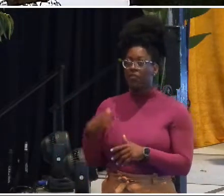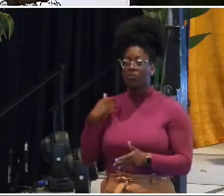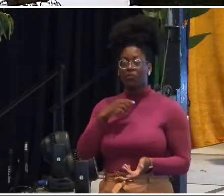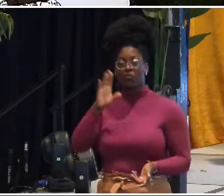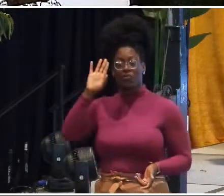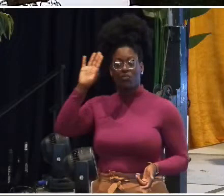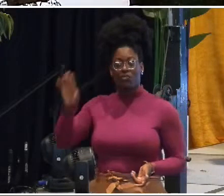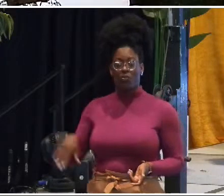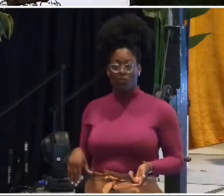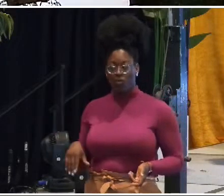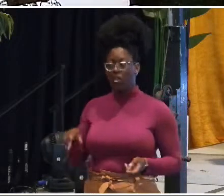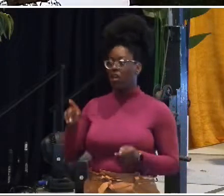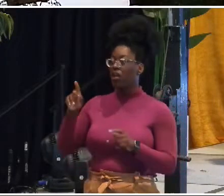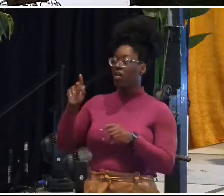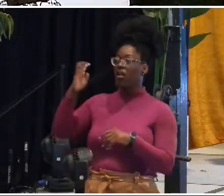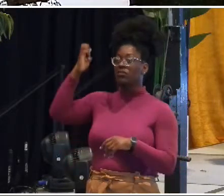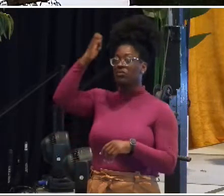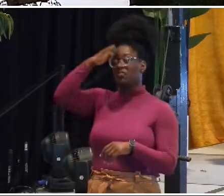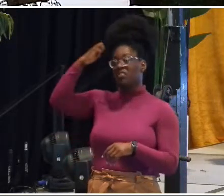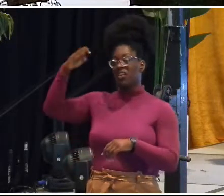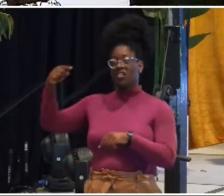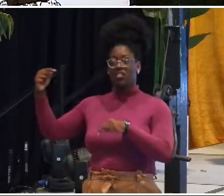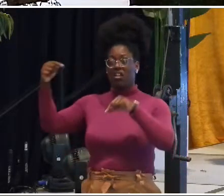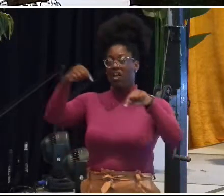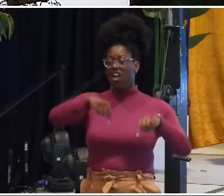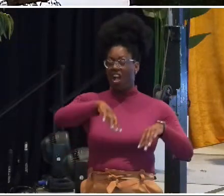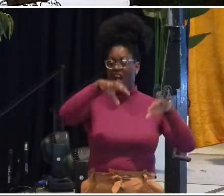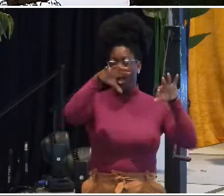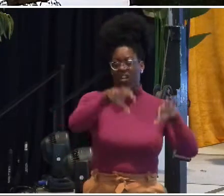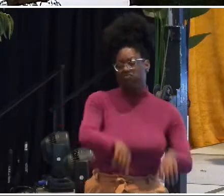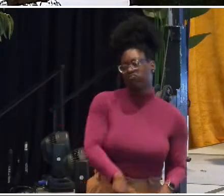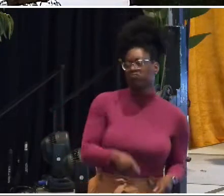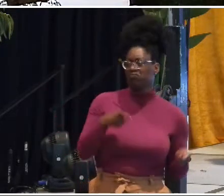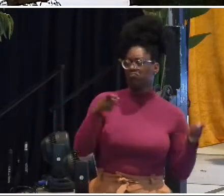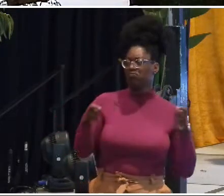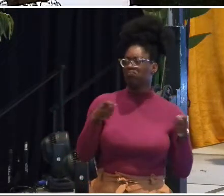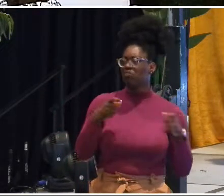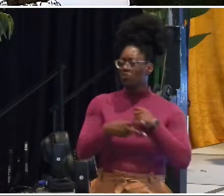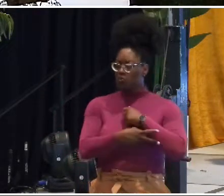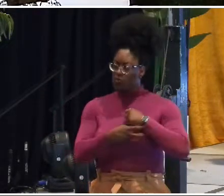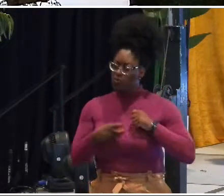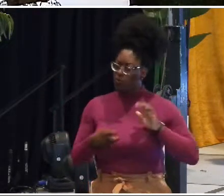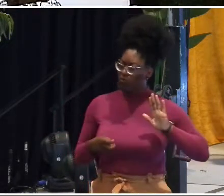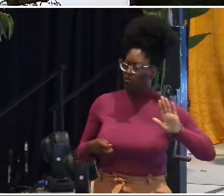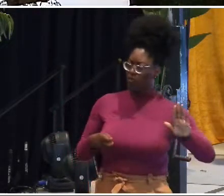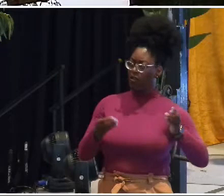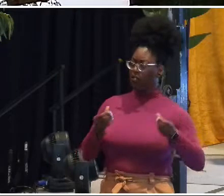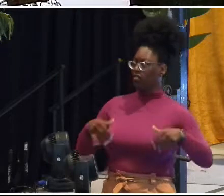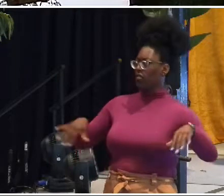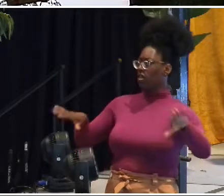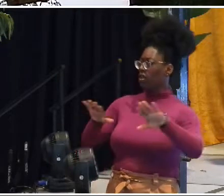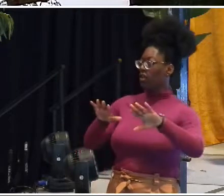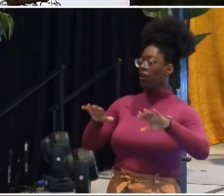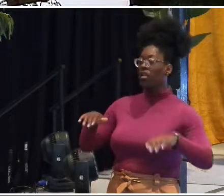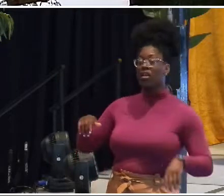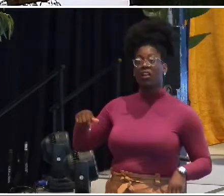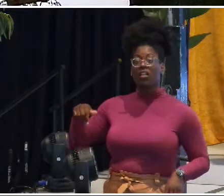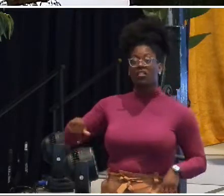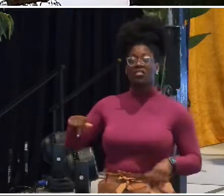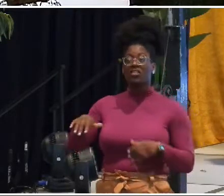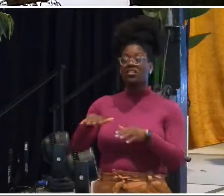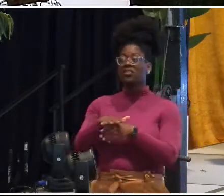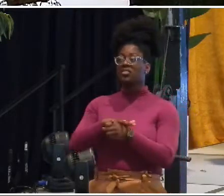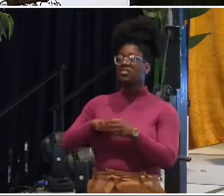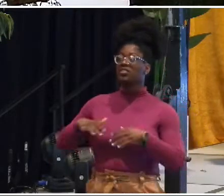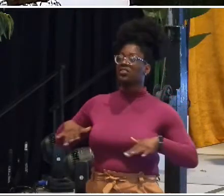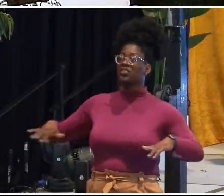settler colonialists. The land we are on is unceded, meaning it has never been sold or